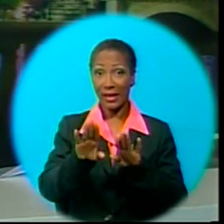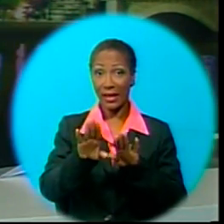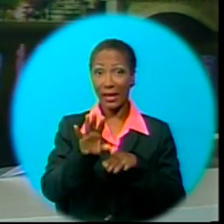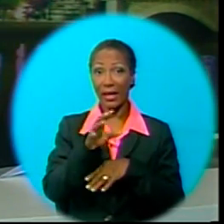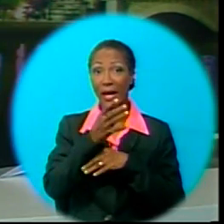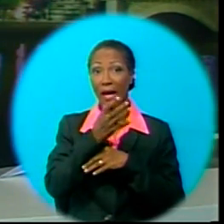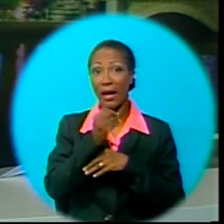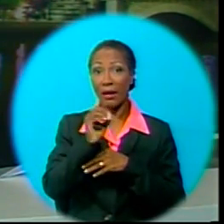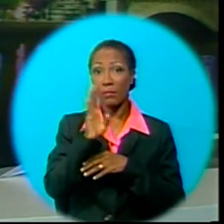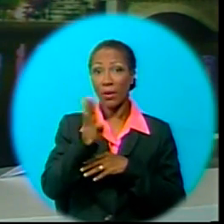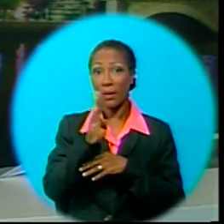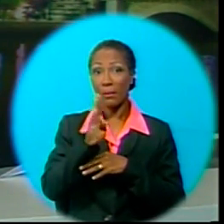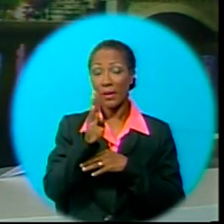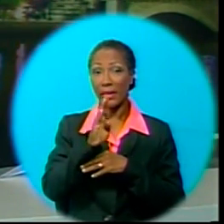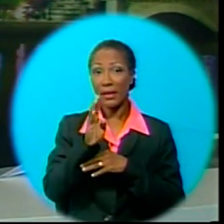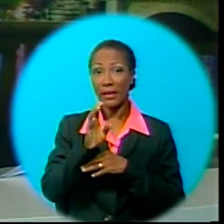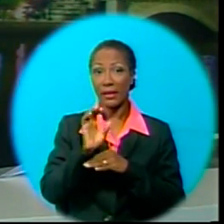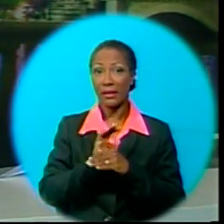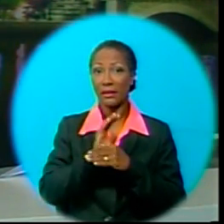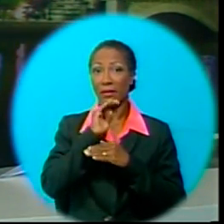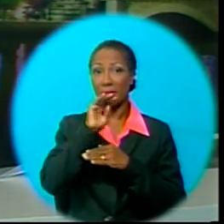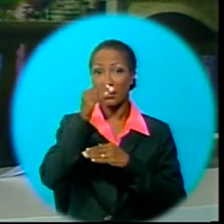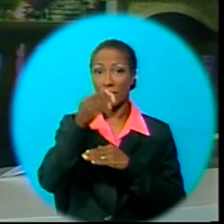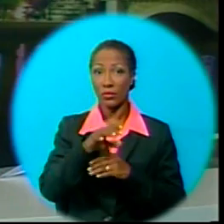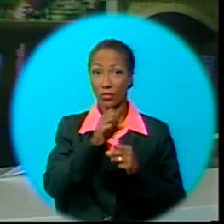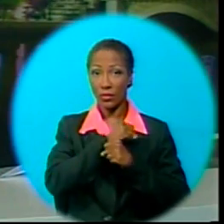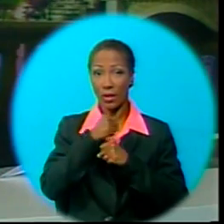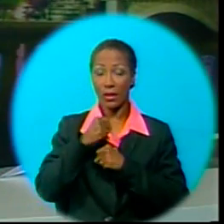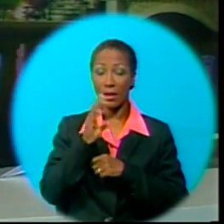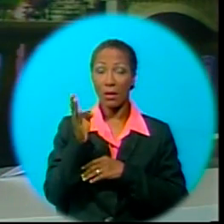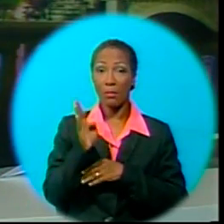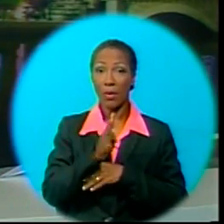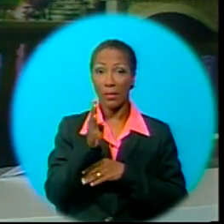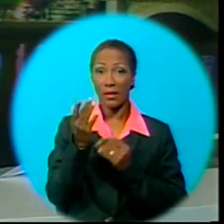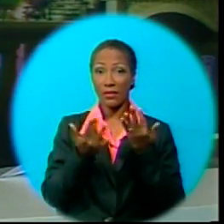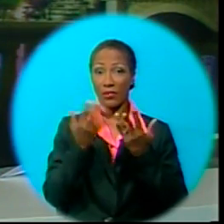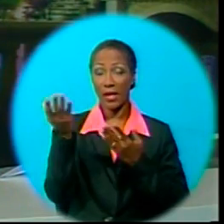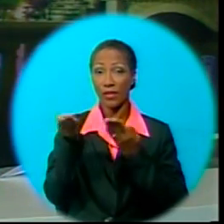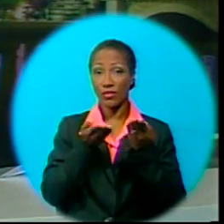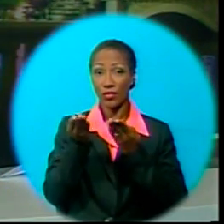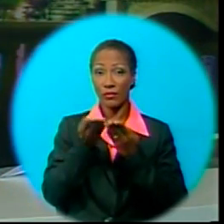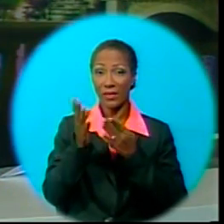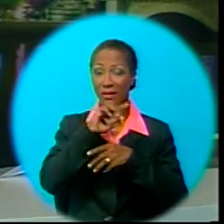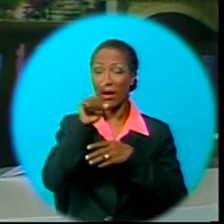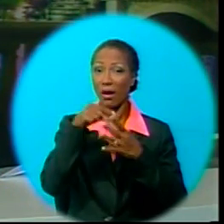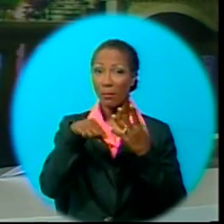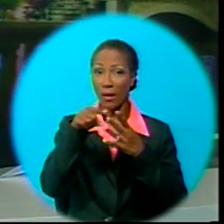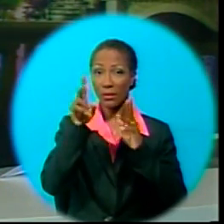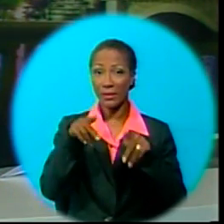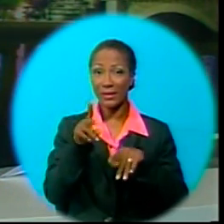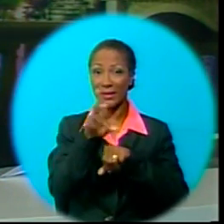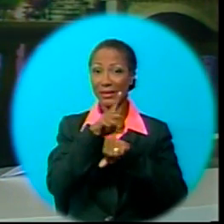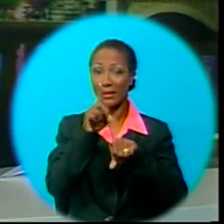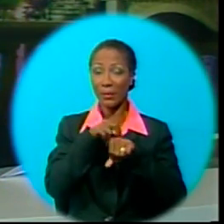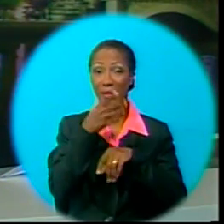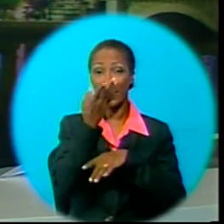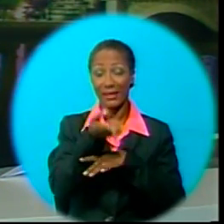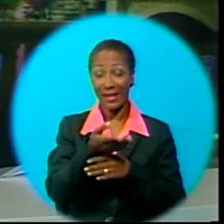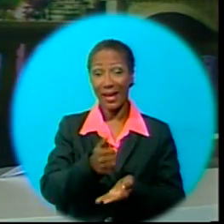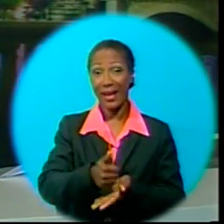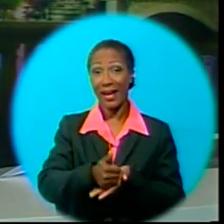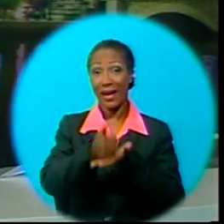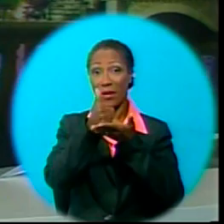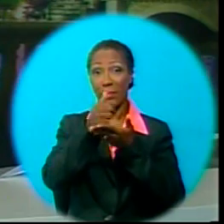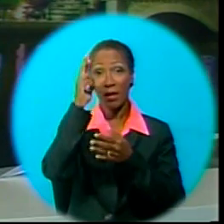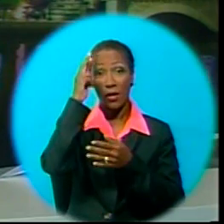and the Barbados Fire Service is among the several rescue teams in Dominica lending assistance. CBC's Ryan Broom is in Roseau,